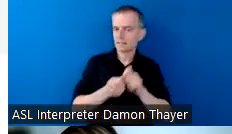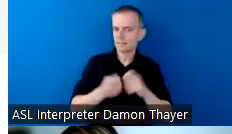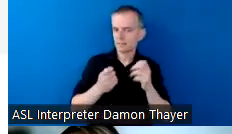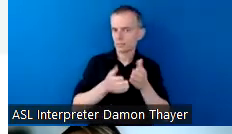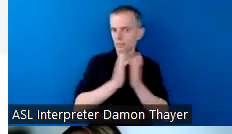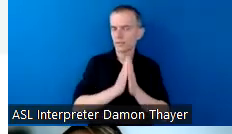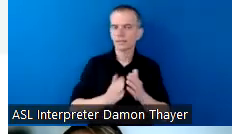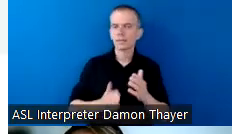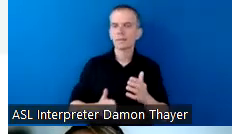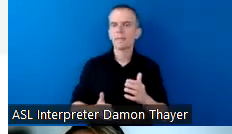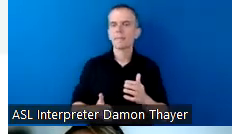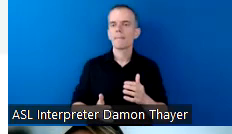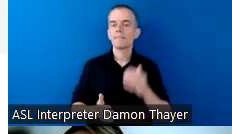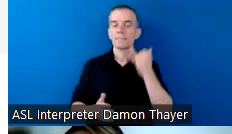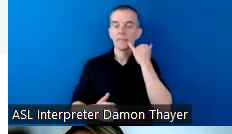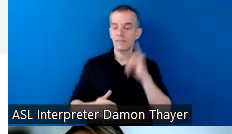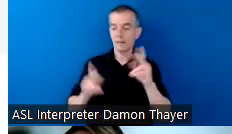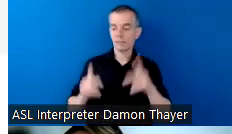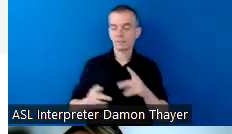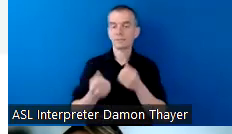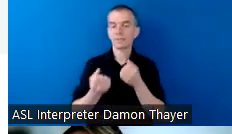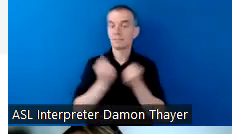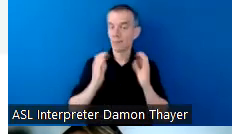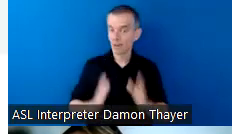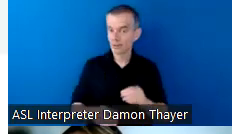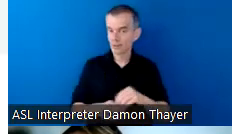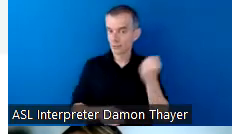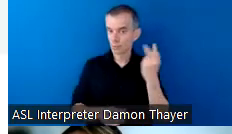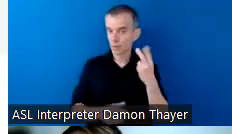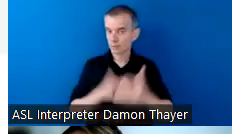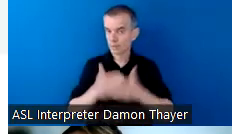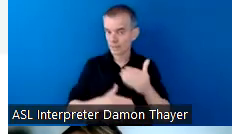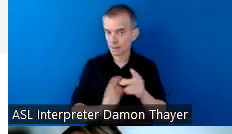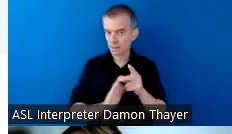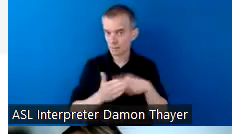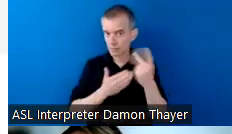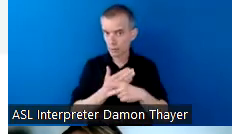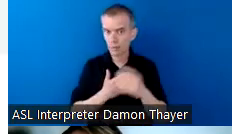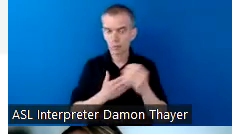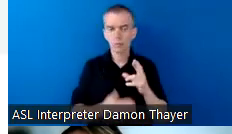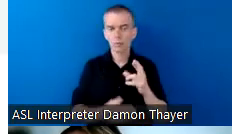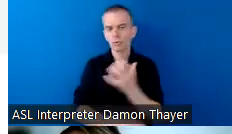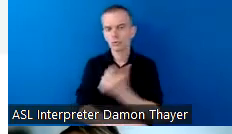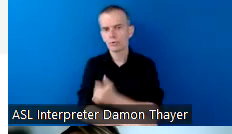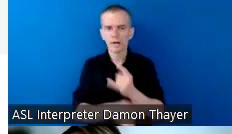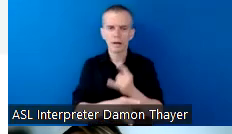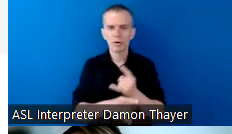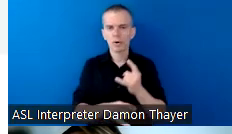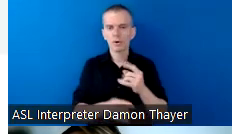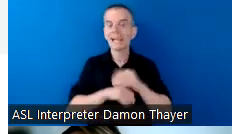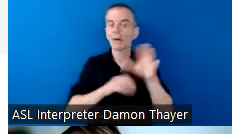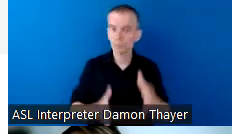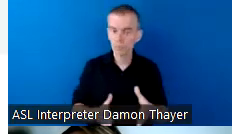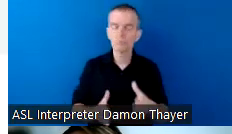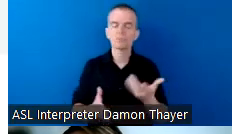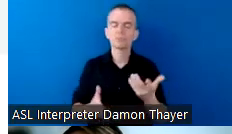likely to hold up in court if that person is a sponsor in a 12-step program or a drug and alcohol counselor, someone who is working with the person or